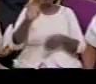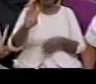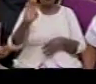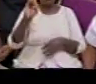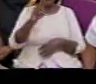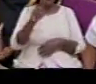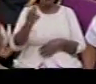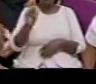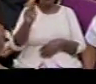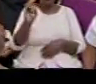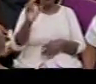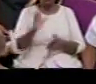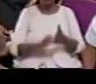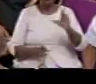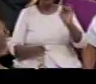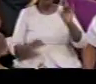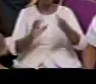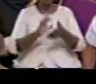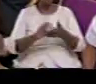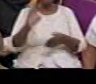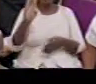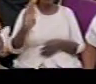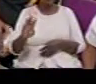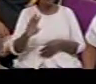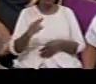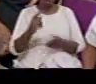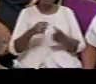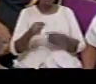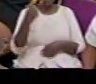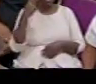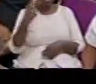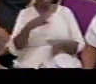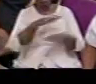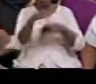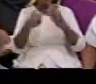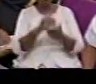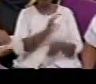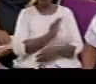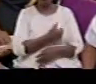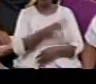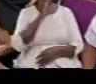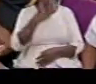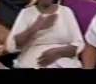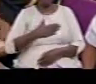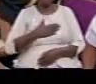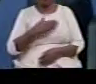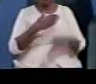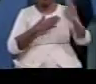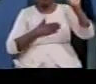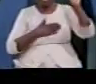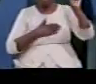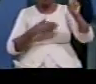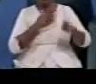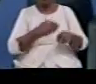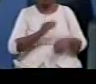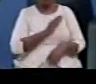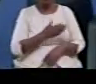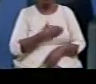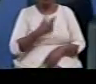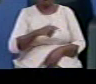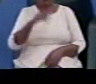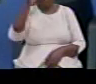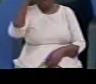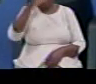it tells us in verse 4, behold, all souls are mine. As the soul of the Father, so also is the soul of